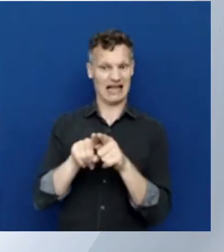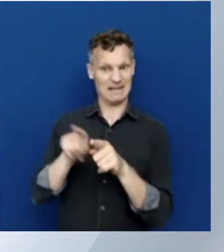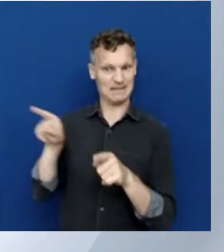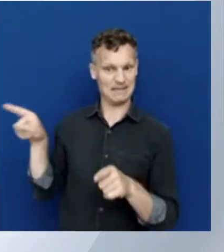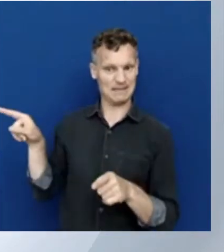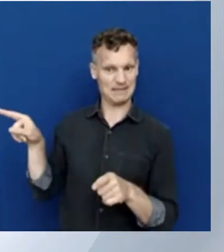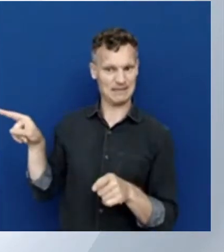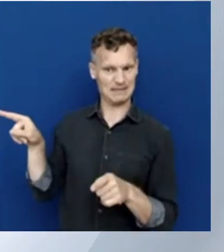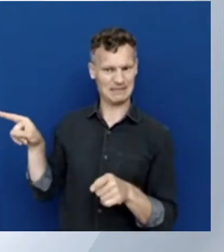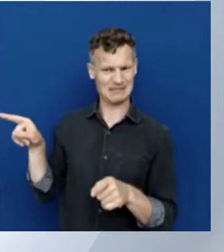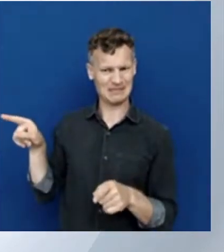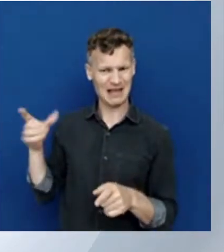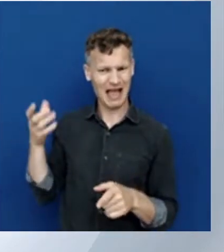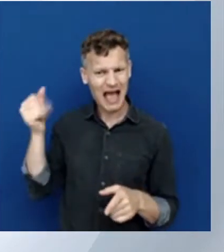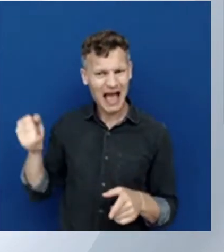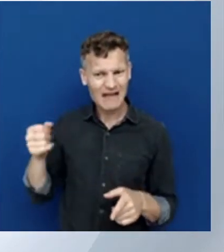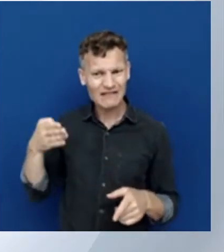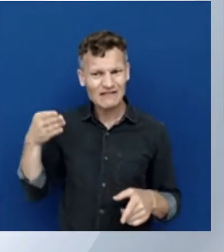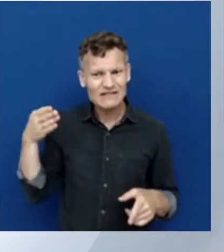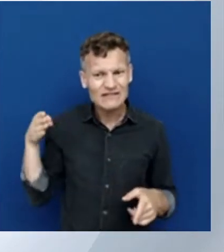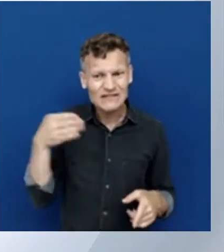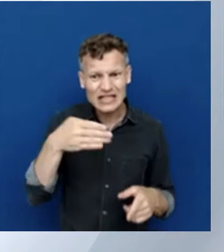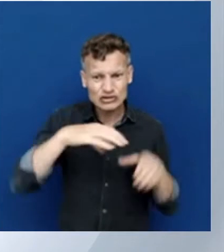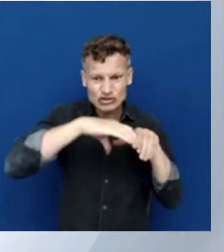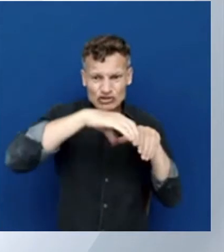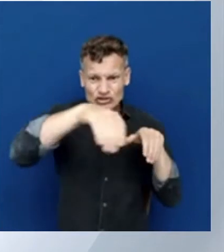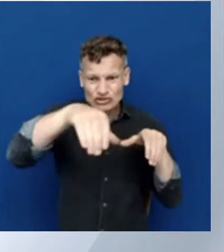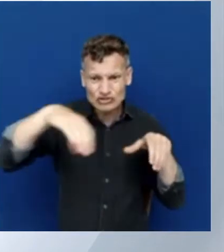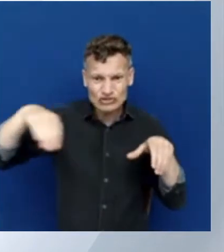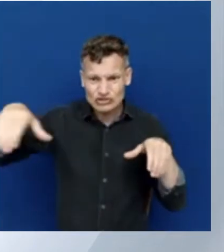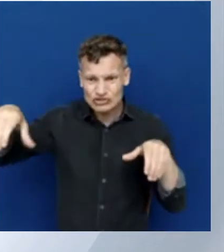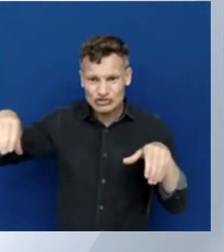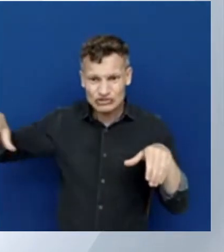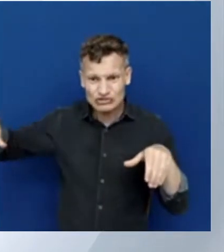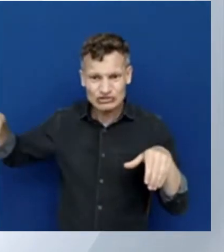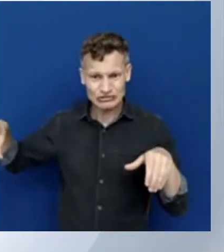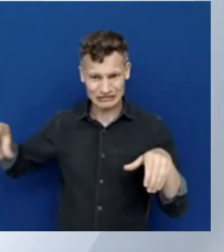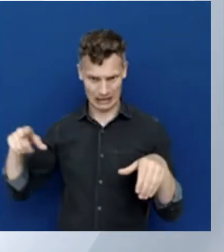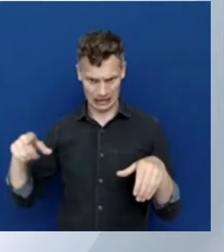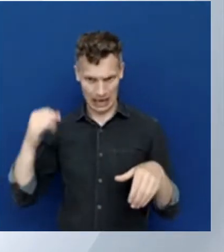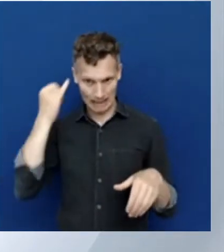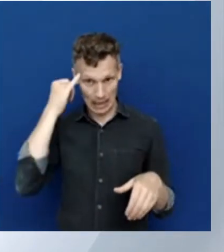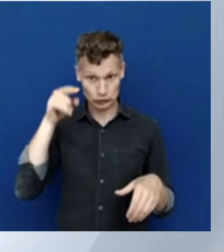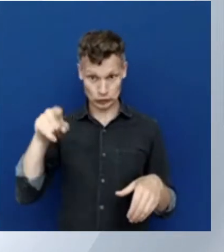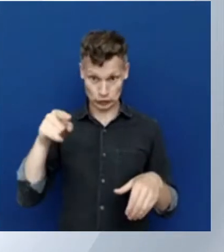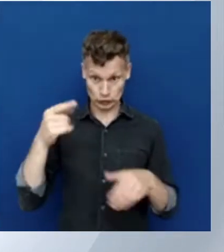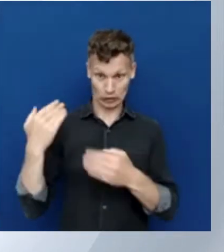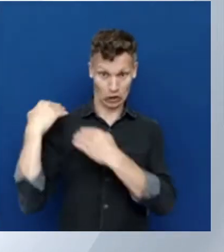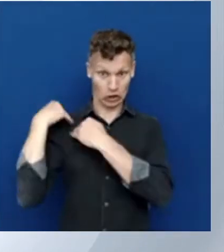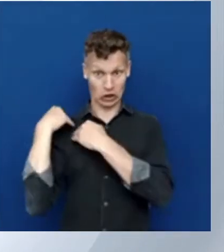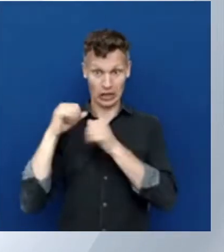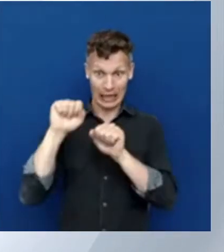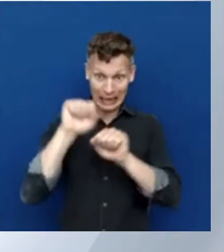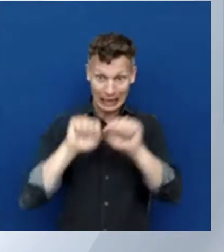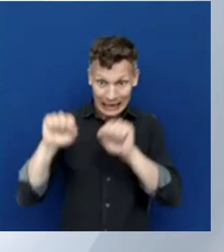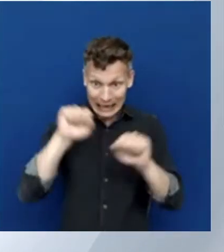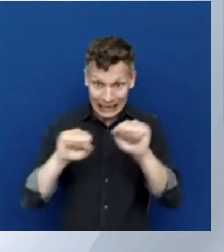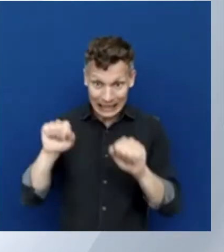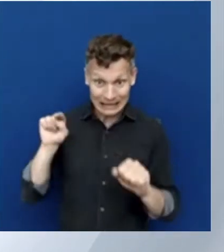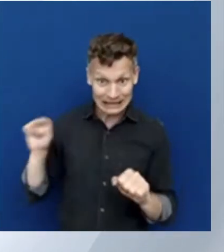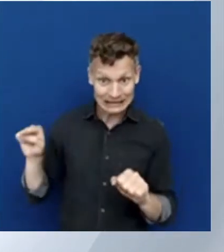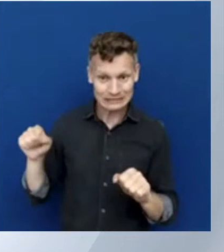tank. Can you imagine how difficult that fish tank is to actually clean? We also learned how to clean whiteboards,